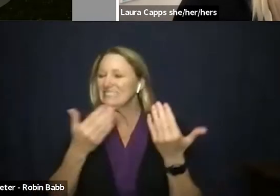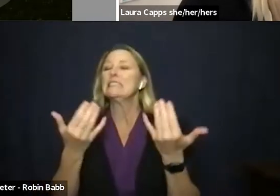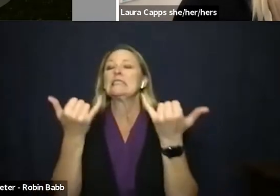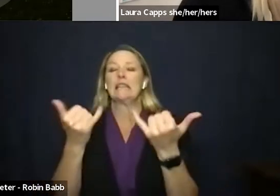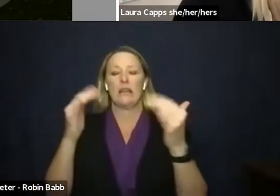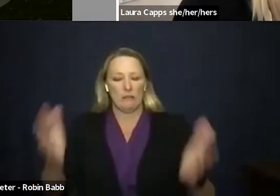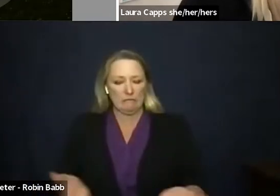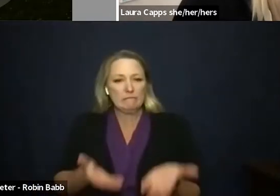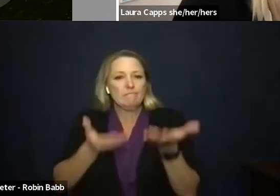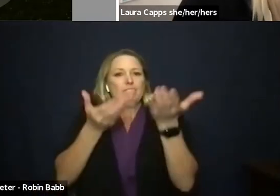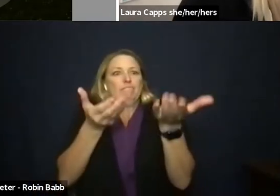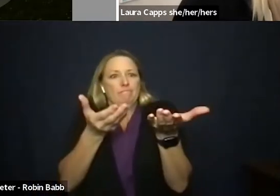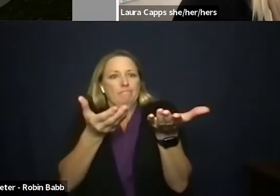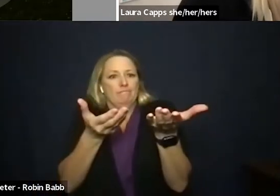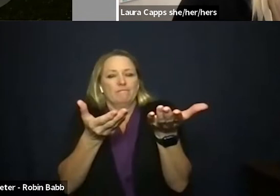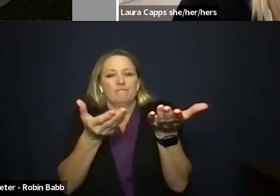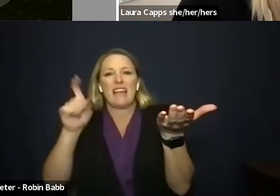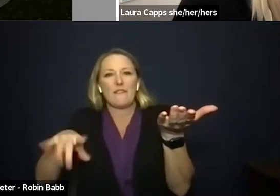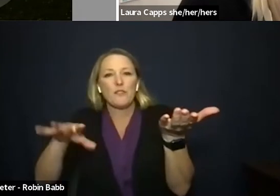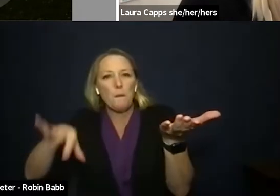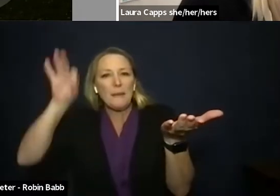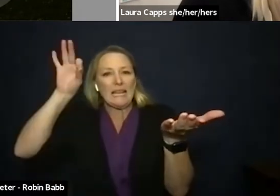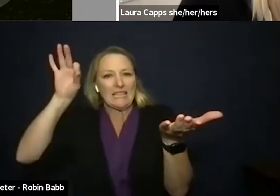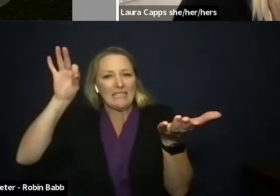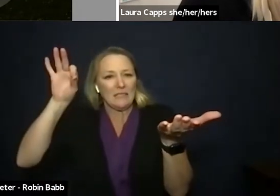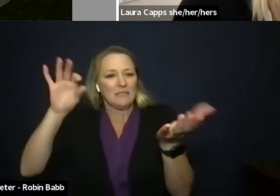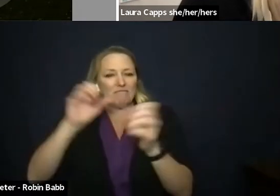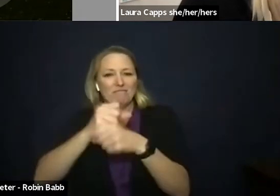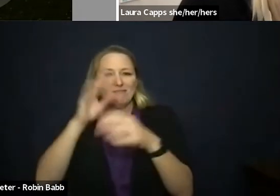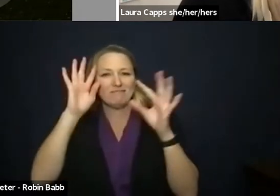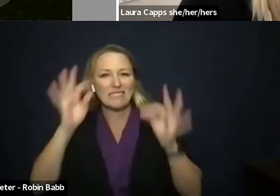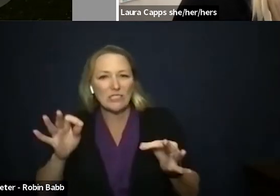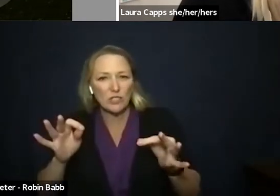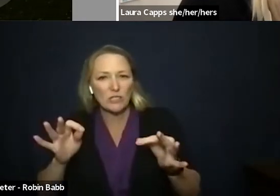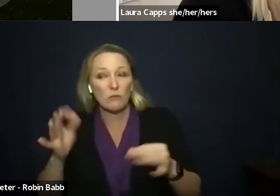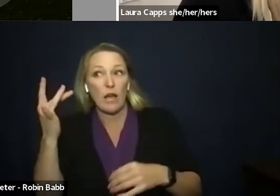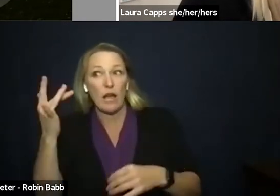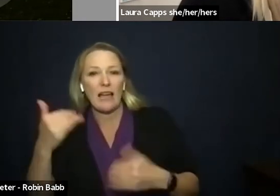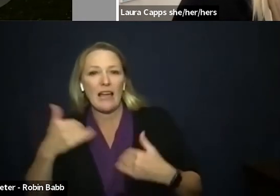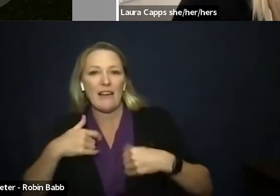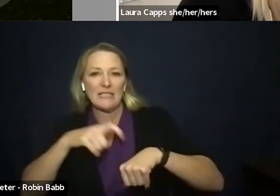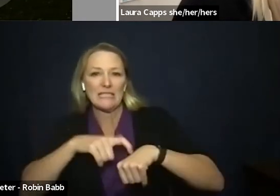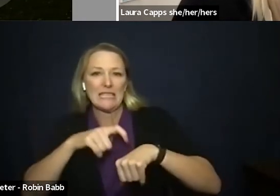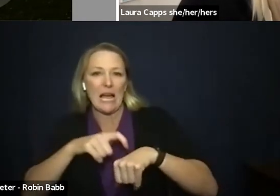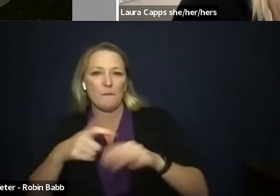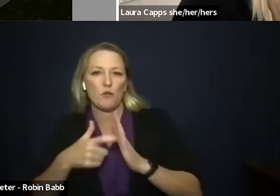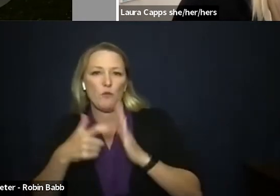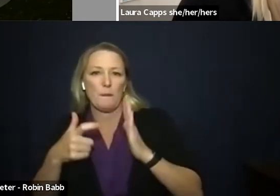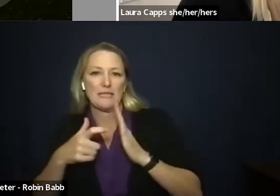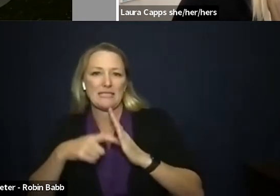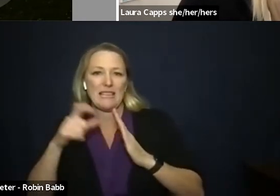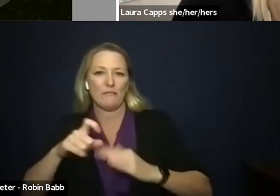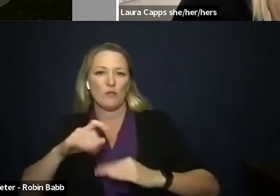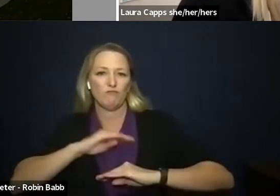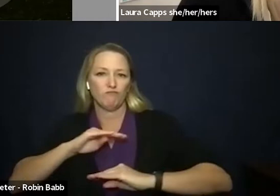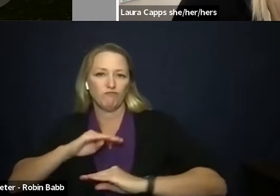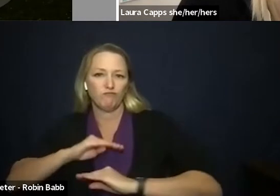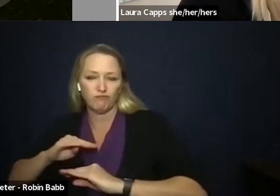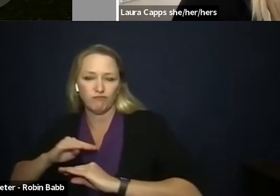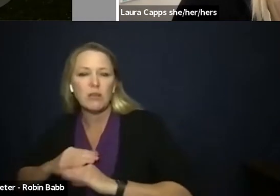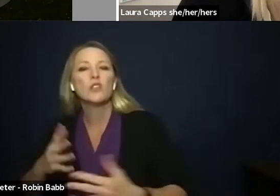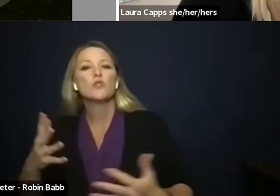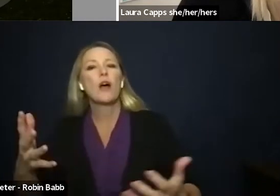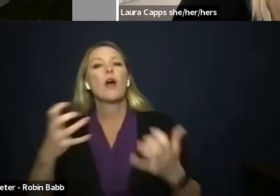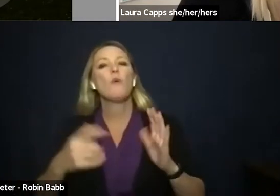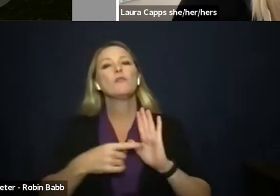the timelines that are in front of us for getting this approved and so um i wanted to just outline